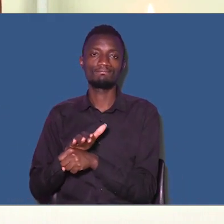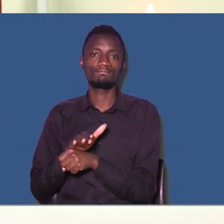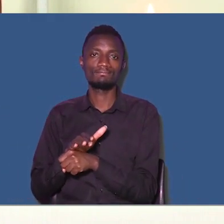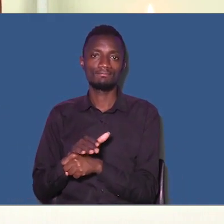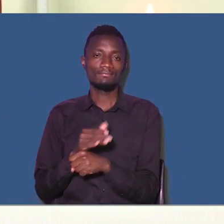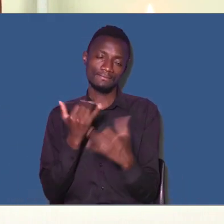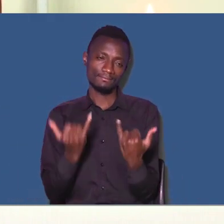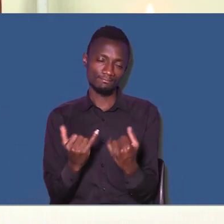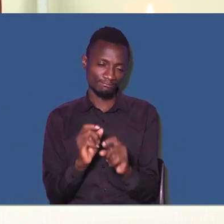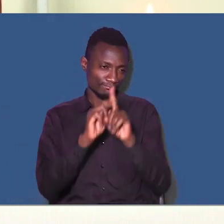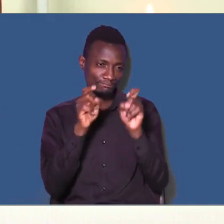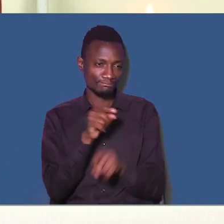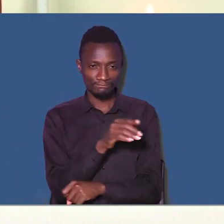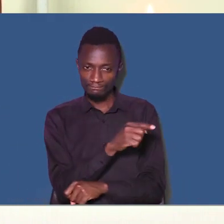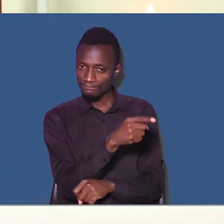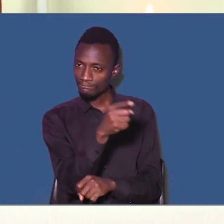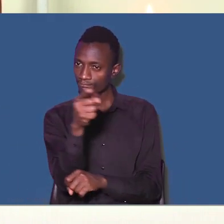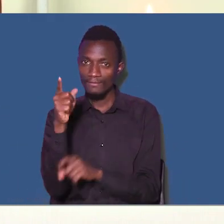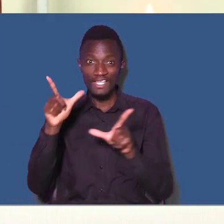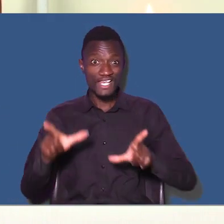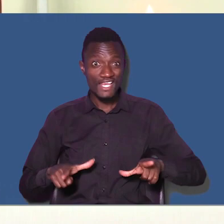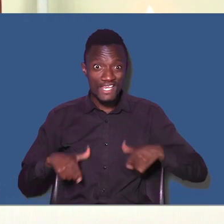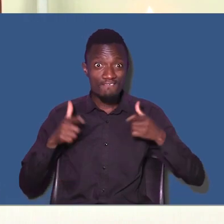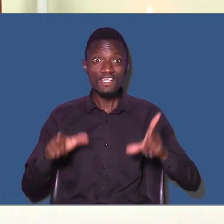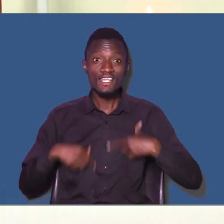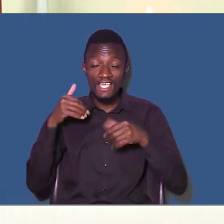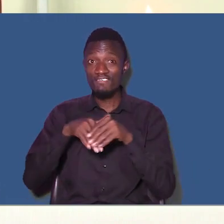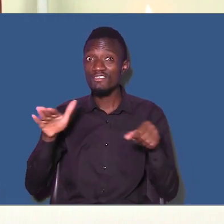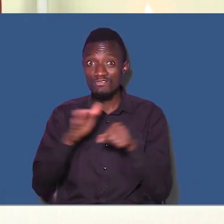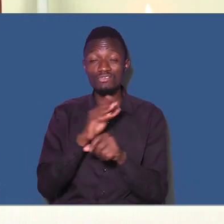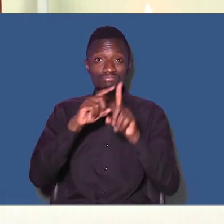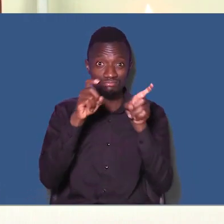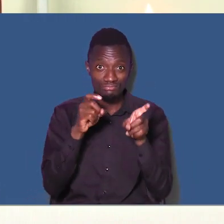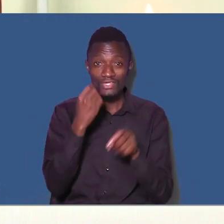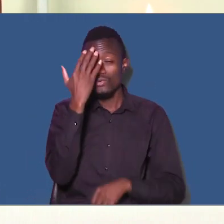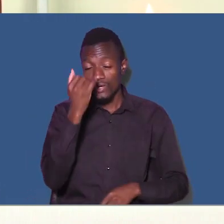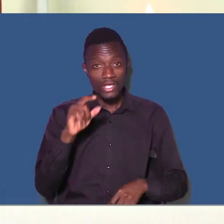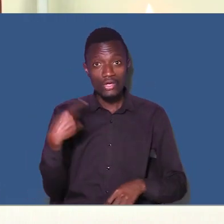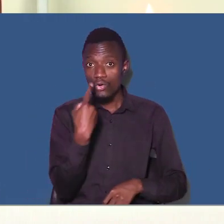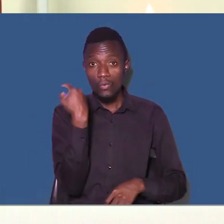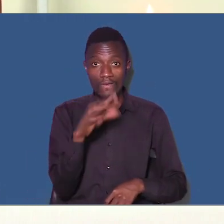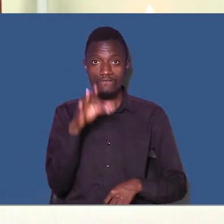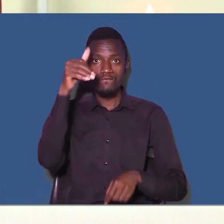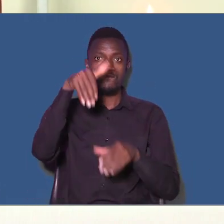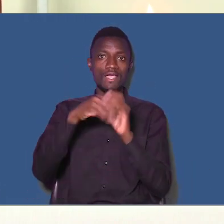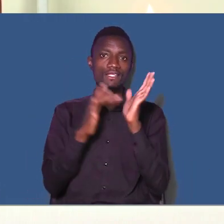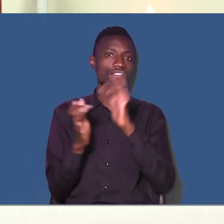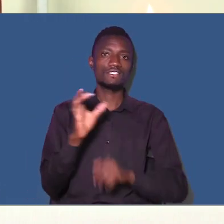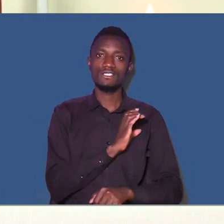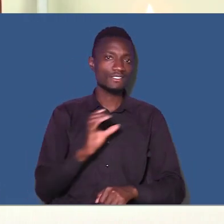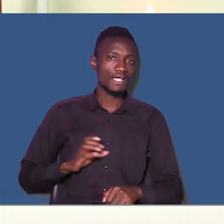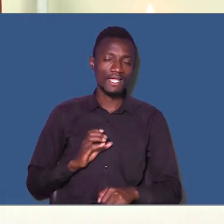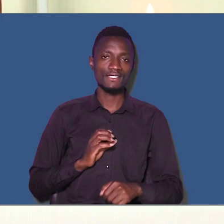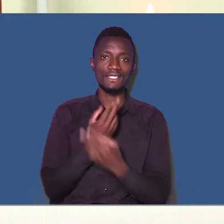abundant life? It is only found in Jesus Christ, who is our Redeemer.